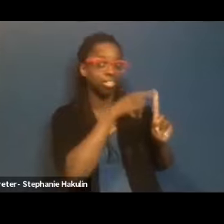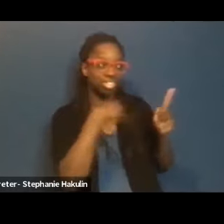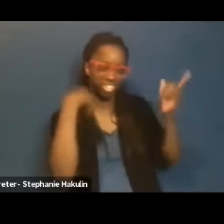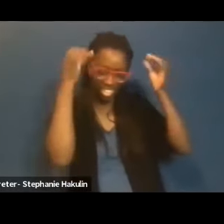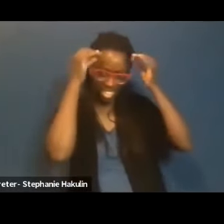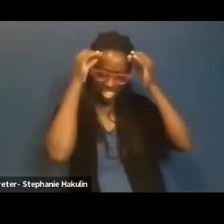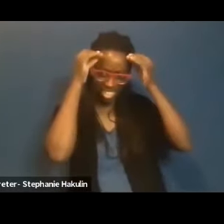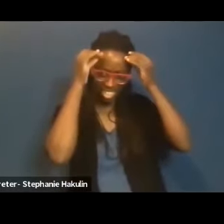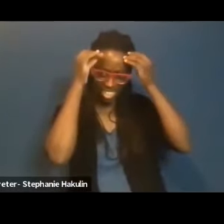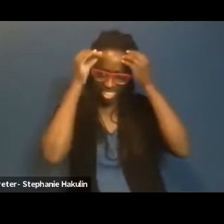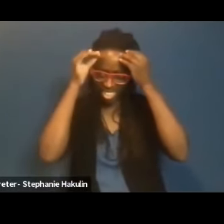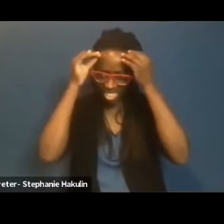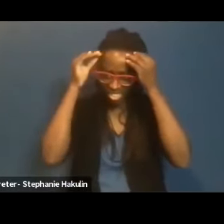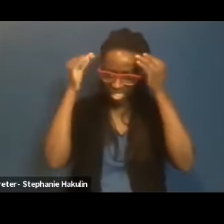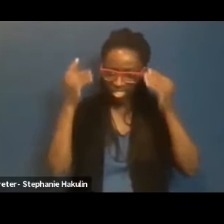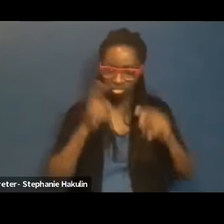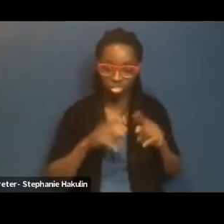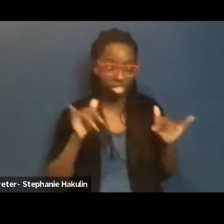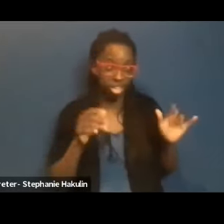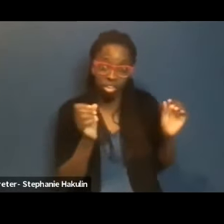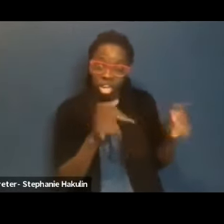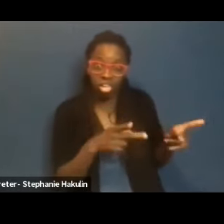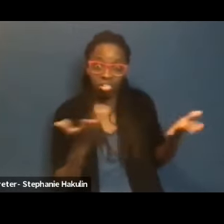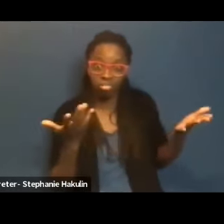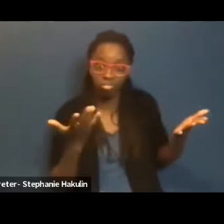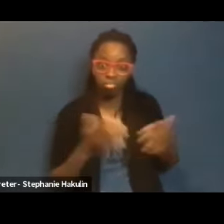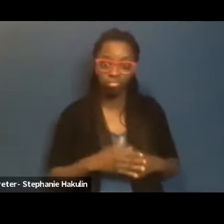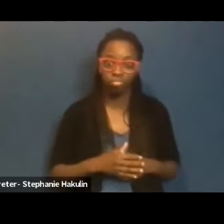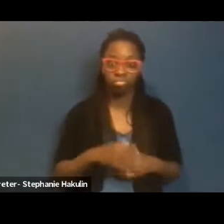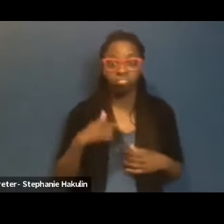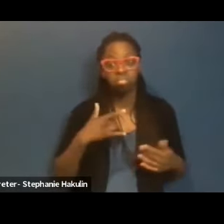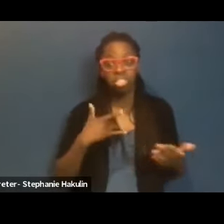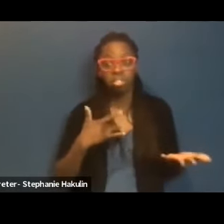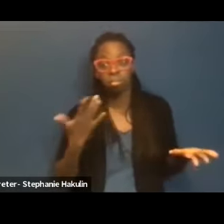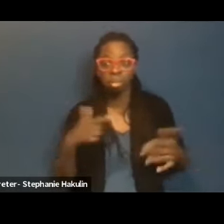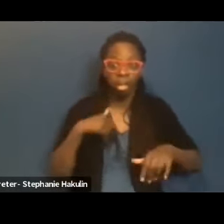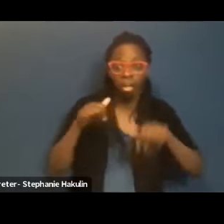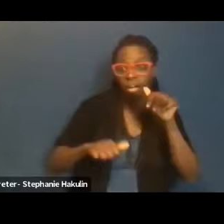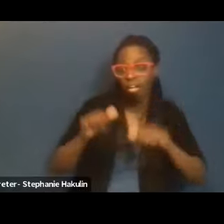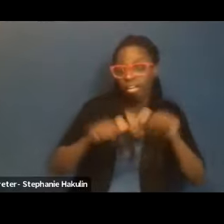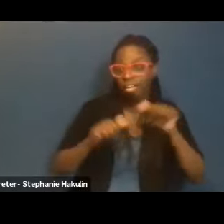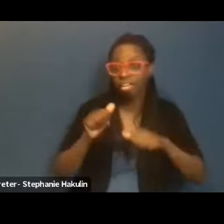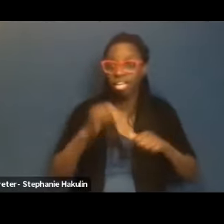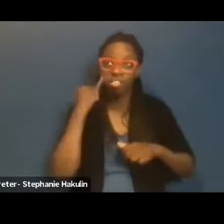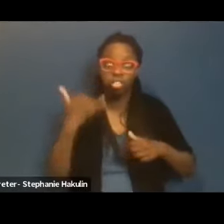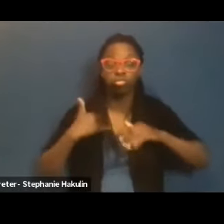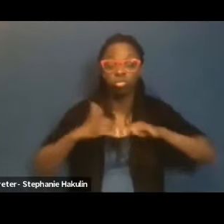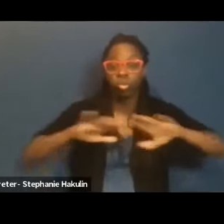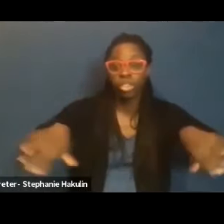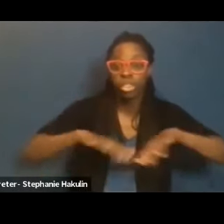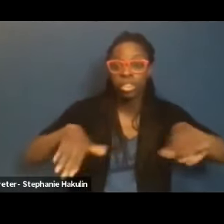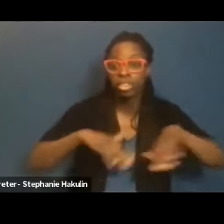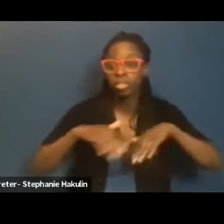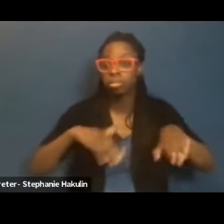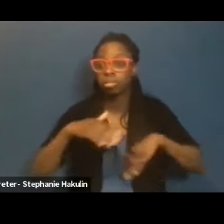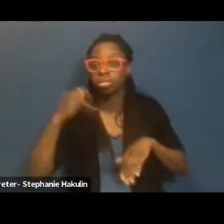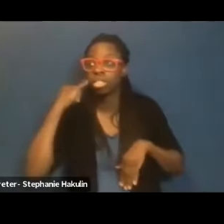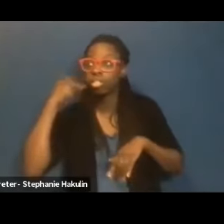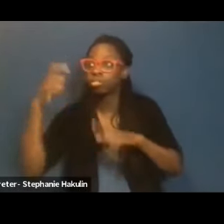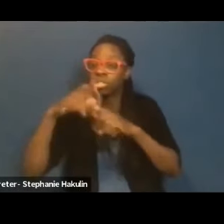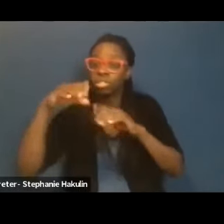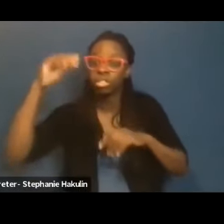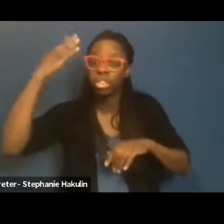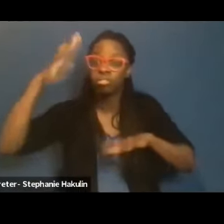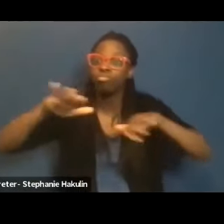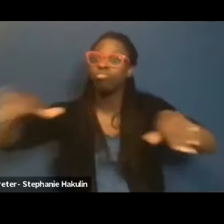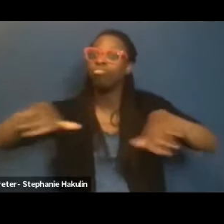completely unsure about whether he should go for a swim or take a walk in the sunshine. But honestly, I think he should